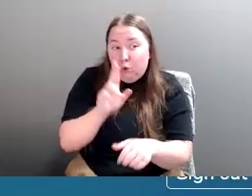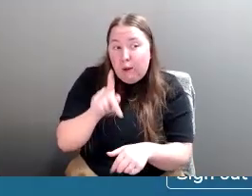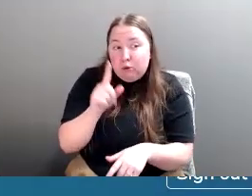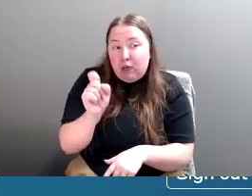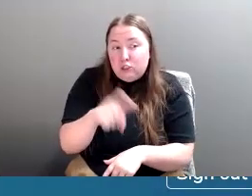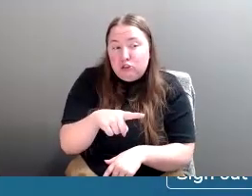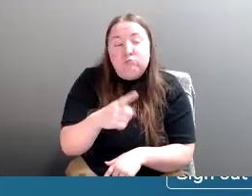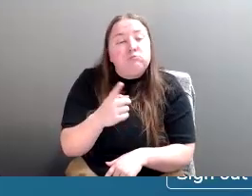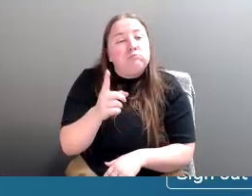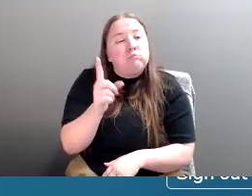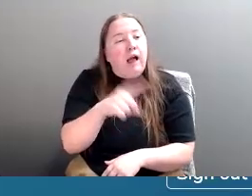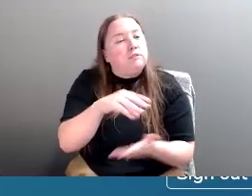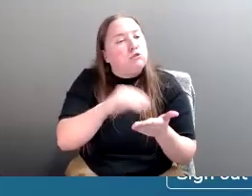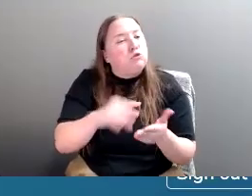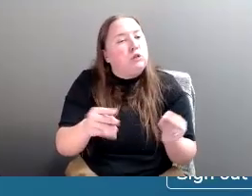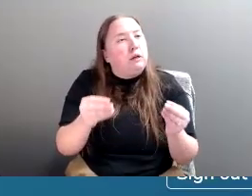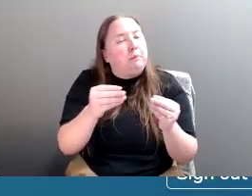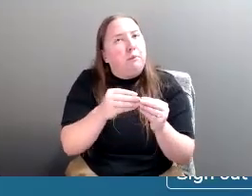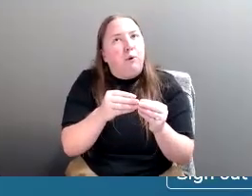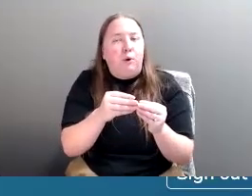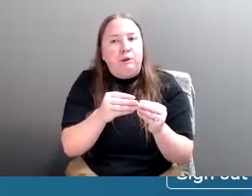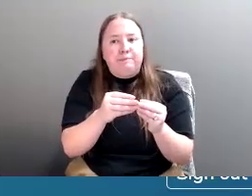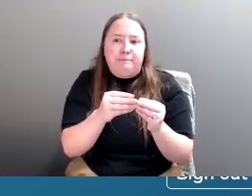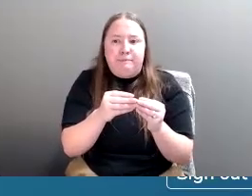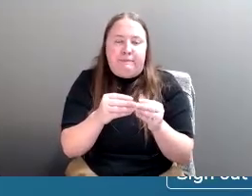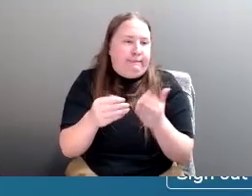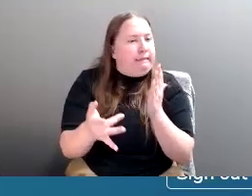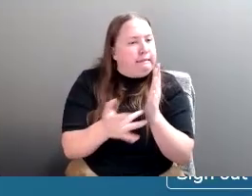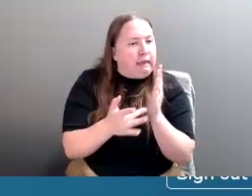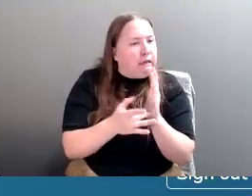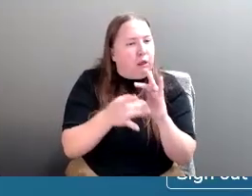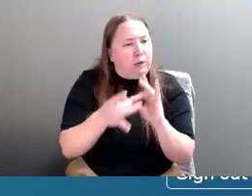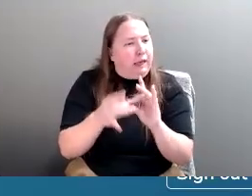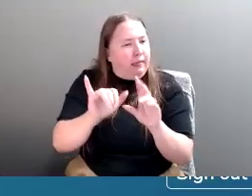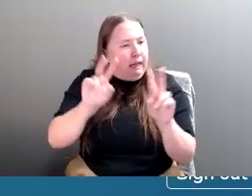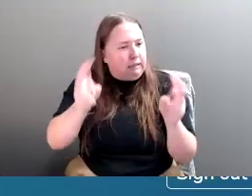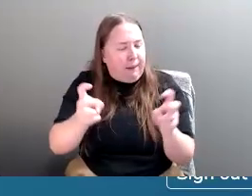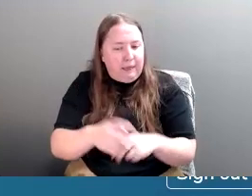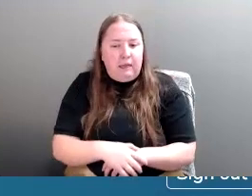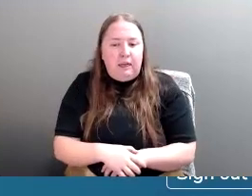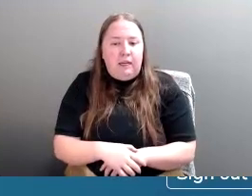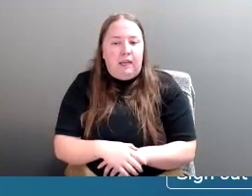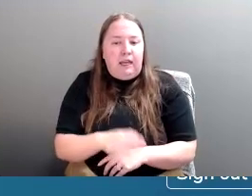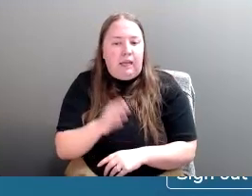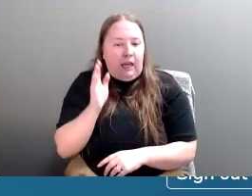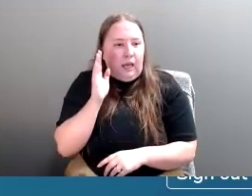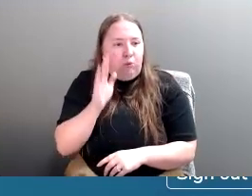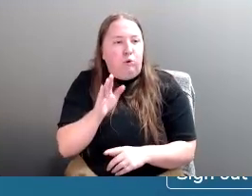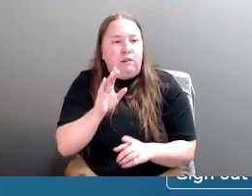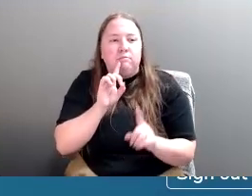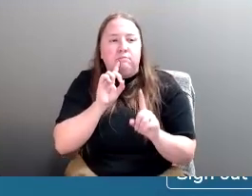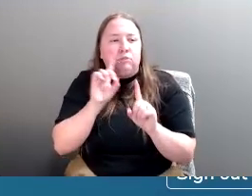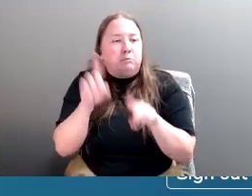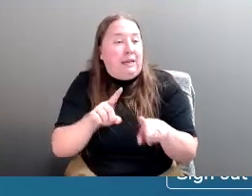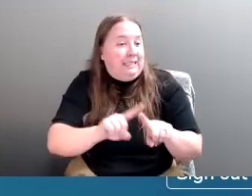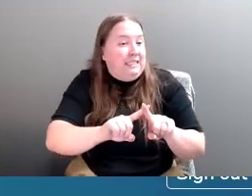to actually ask them something more, you know, technical around that, or just it would branch off based on the way the